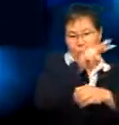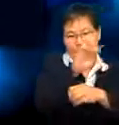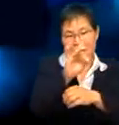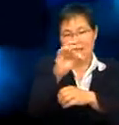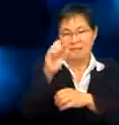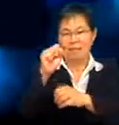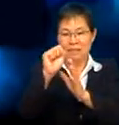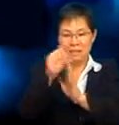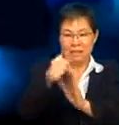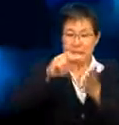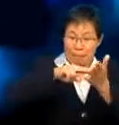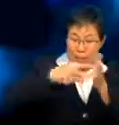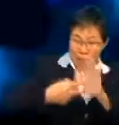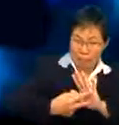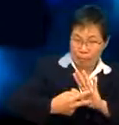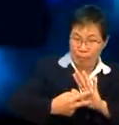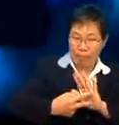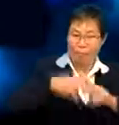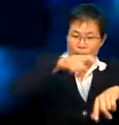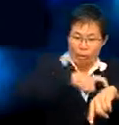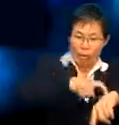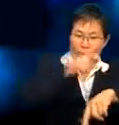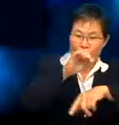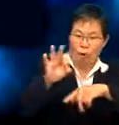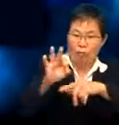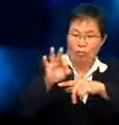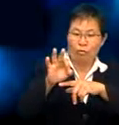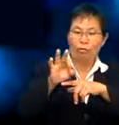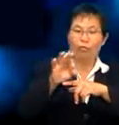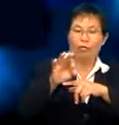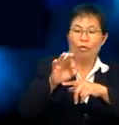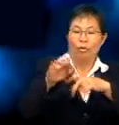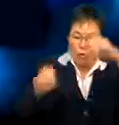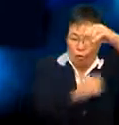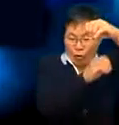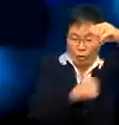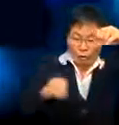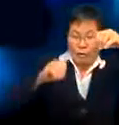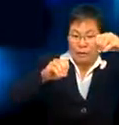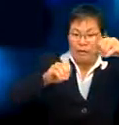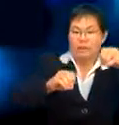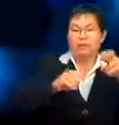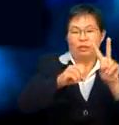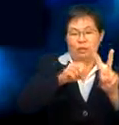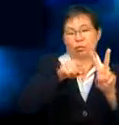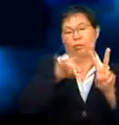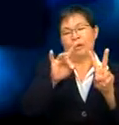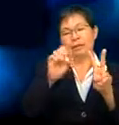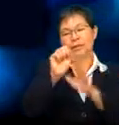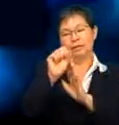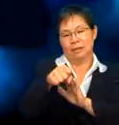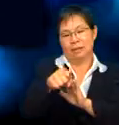seconds. This means that the period of an oscillation for this pendulum is 2.8